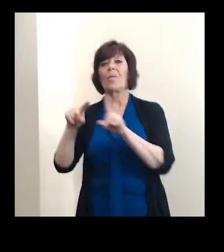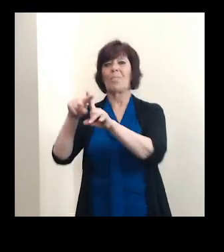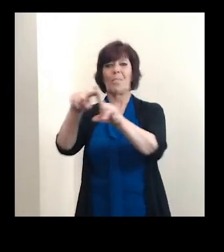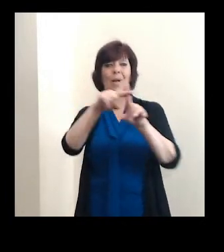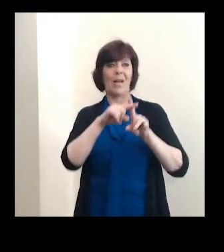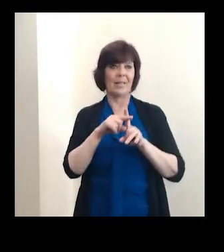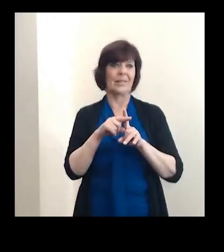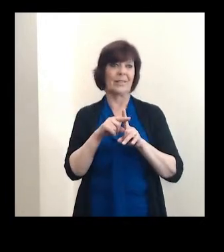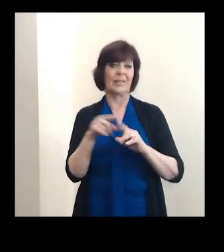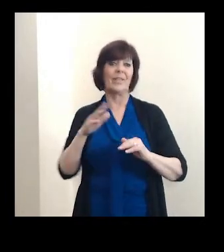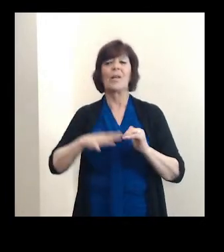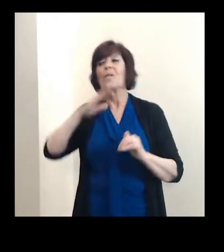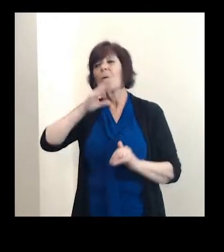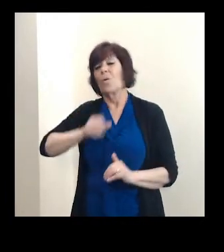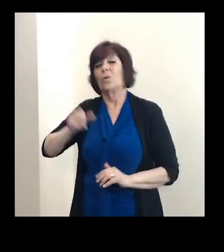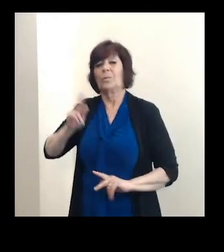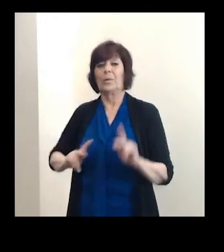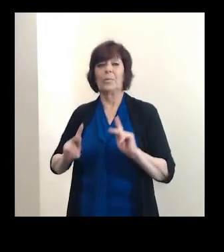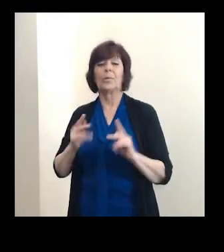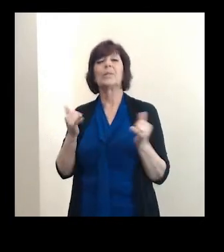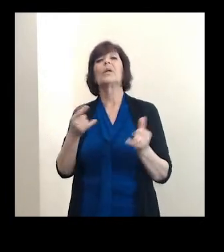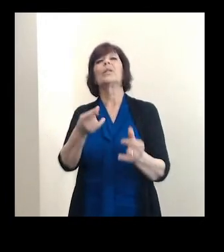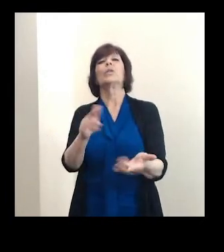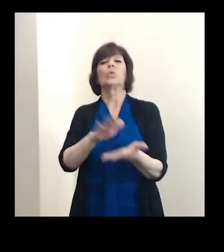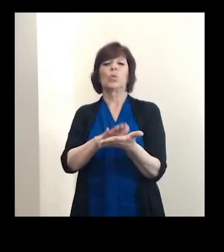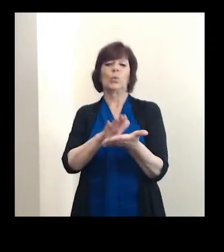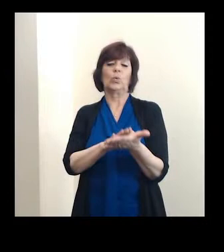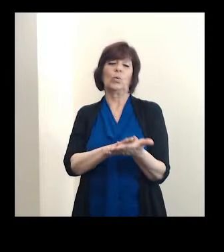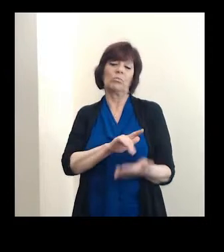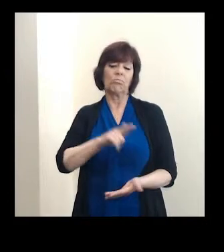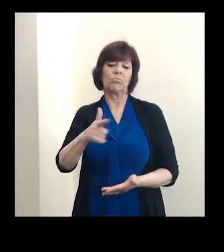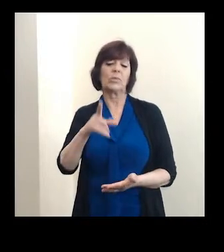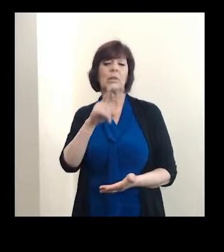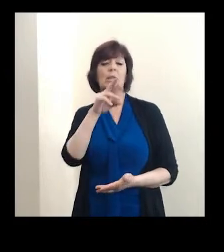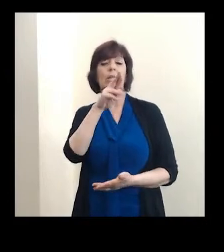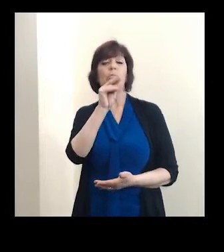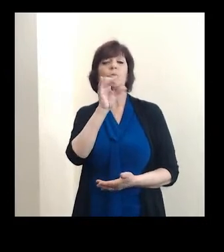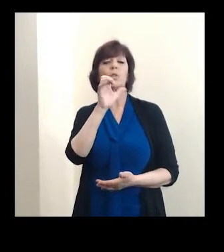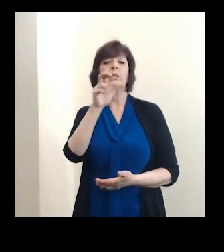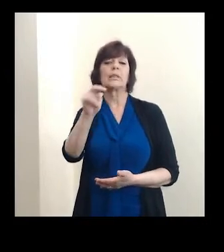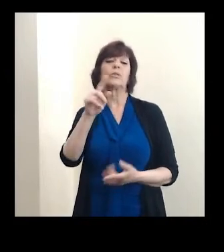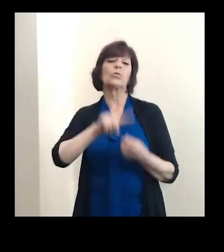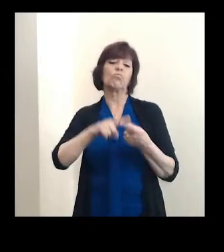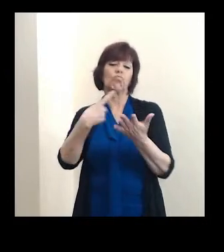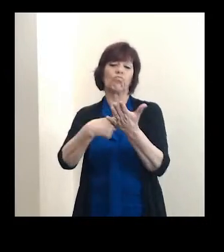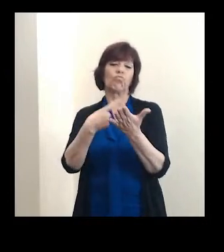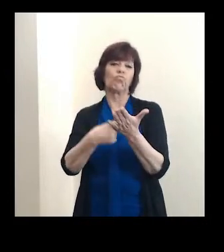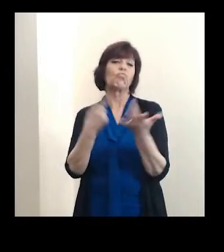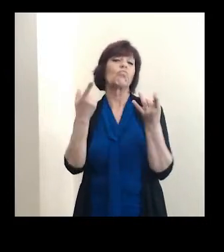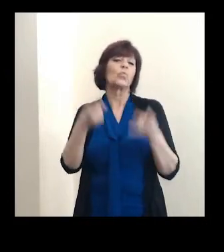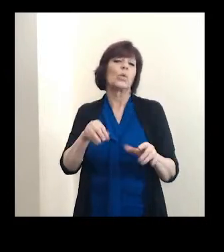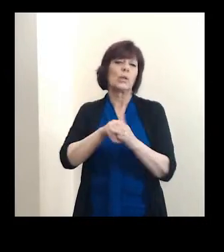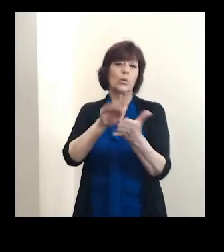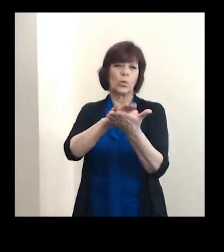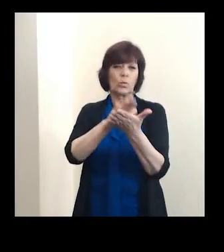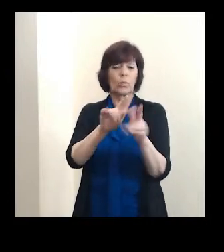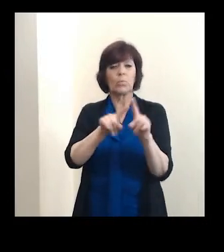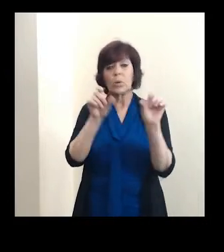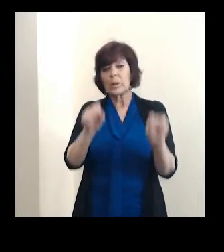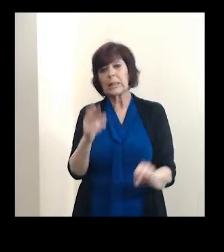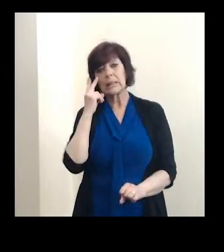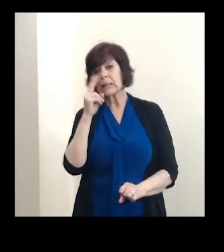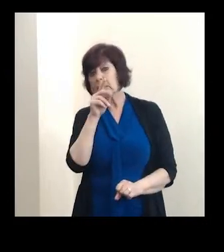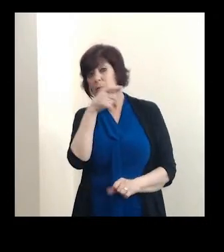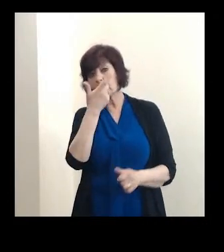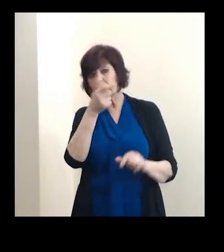older. And that turns it over to schools, so I will turn it to Dr. Burstein to talk about what we're seeing in schools. But as you can see from the